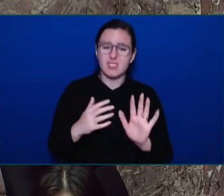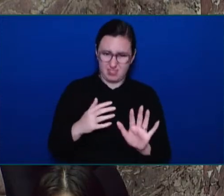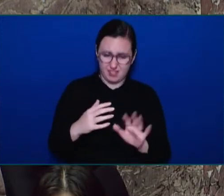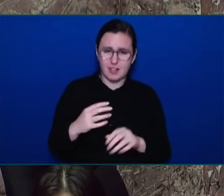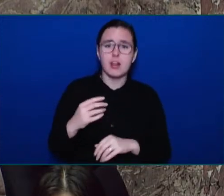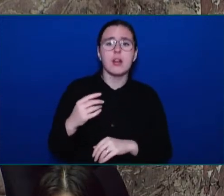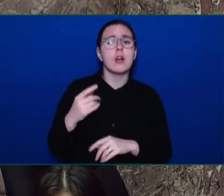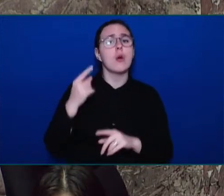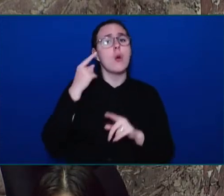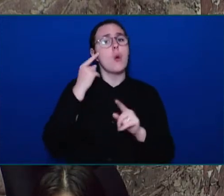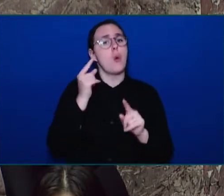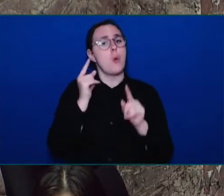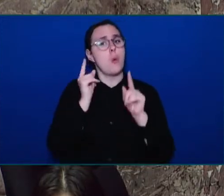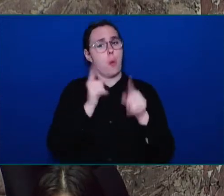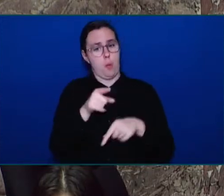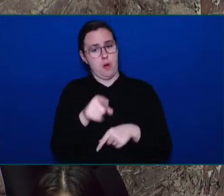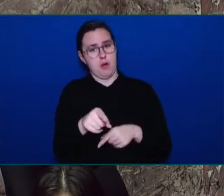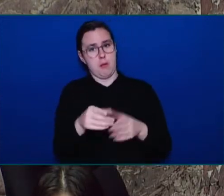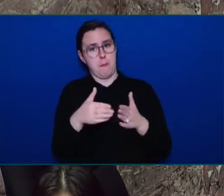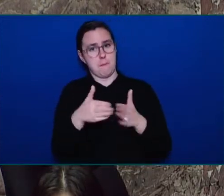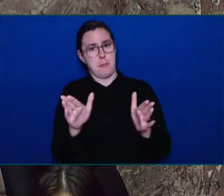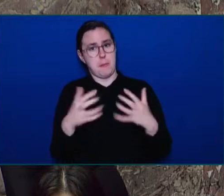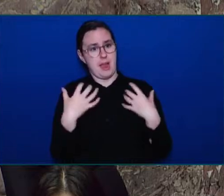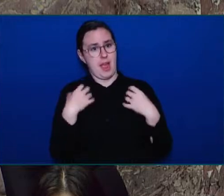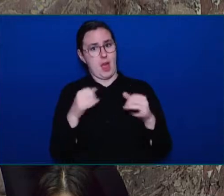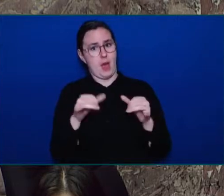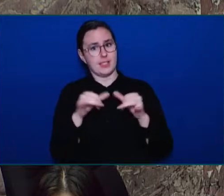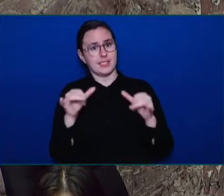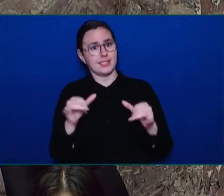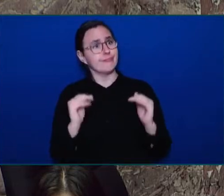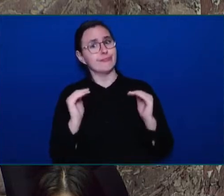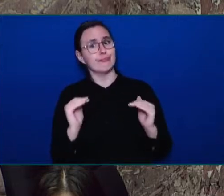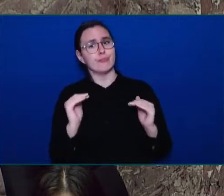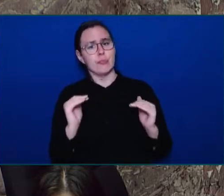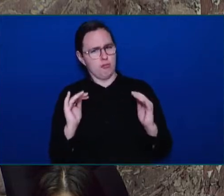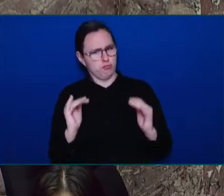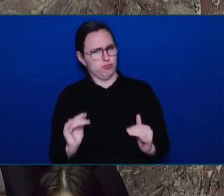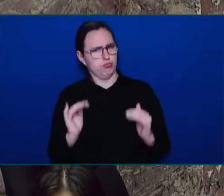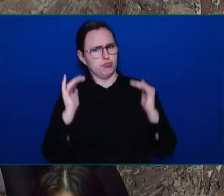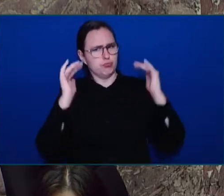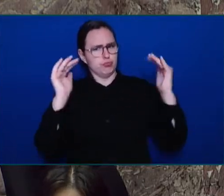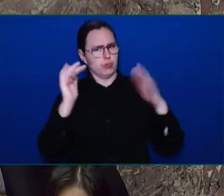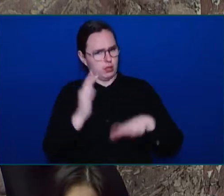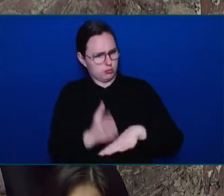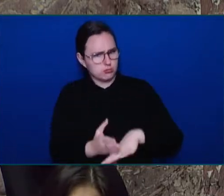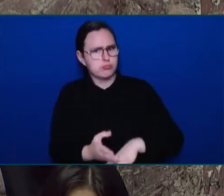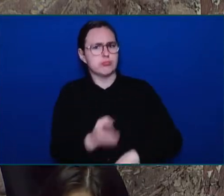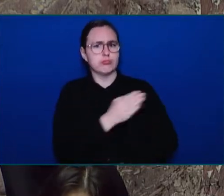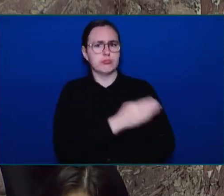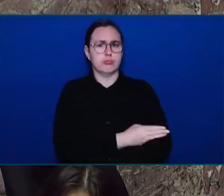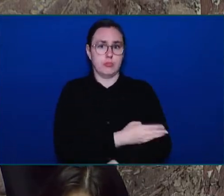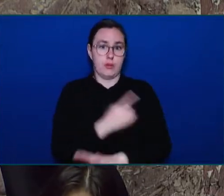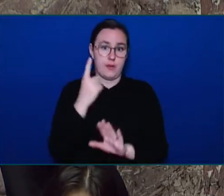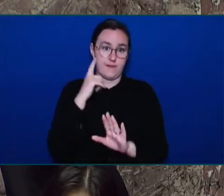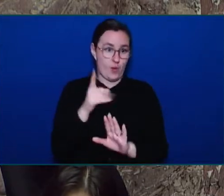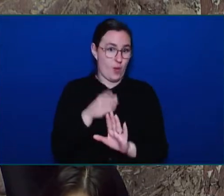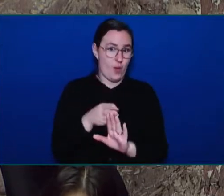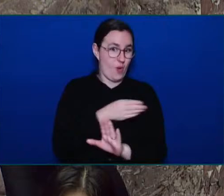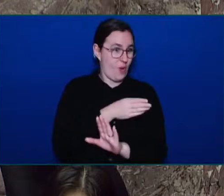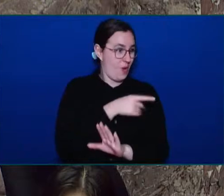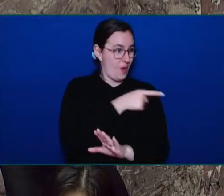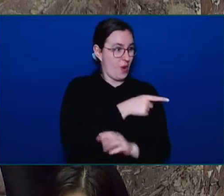particular, Honourable Speaker, in services that people used to have to go and get private care for. When under the previous government, we only